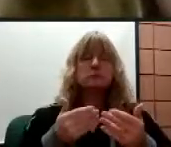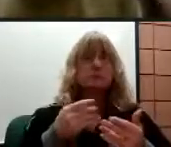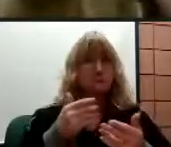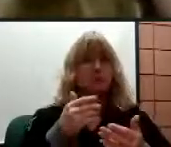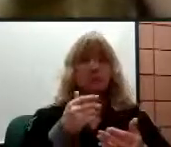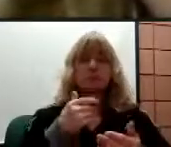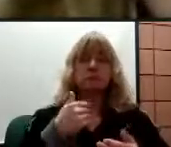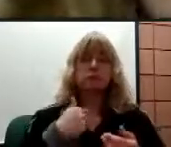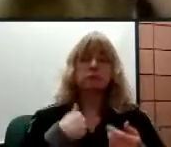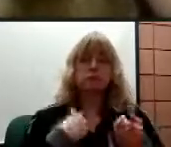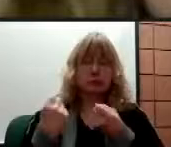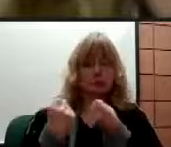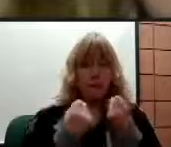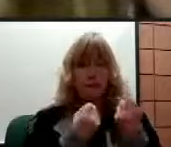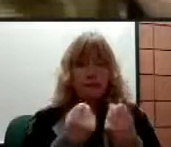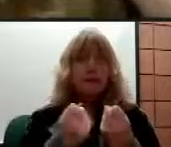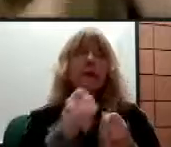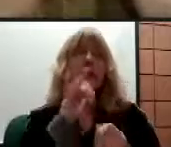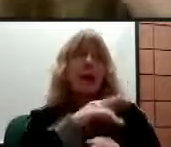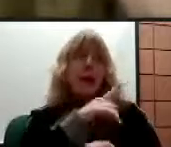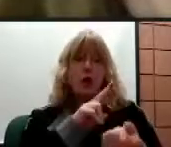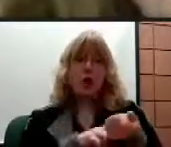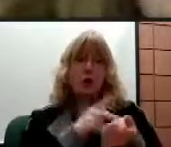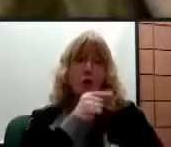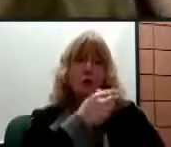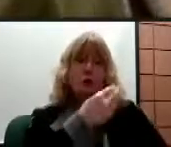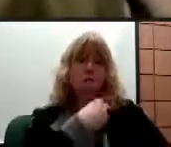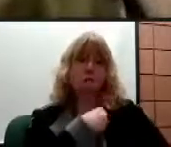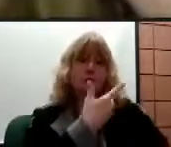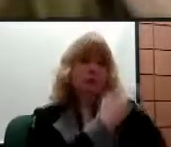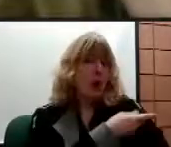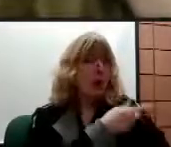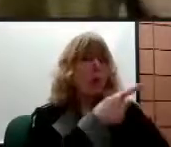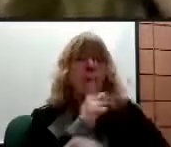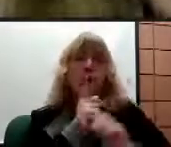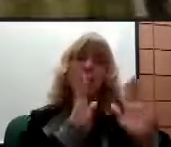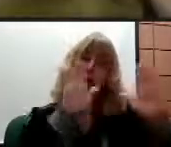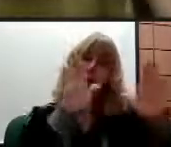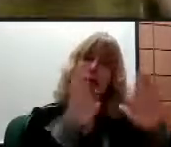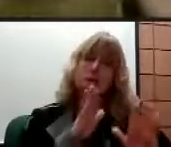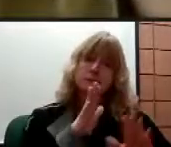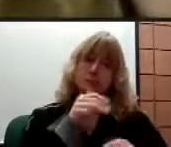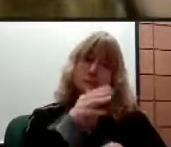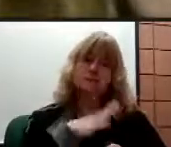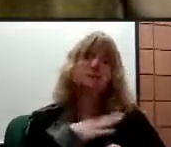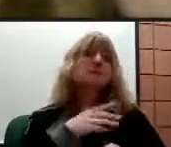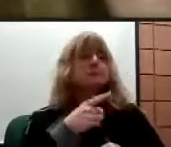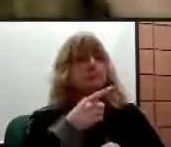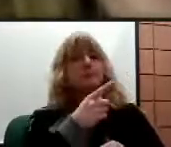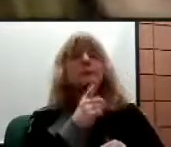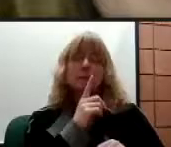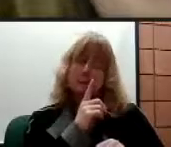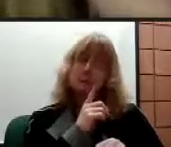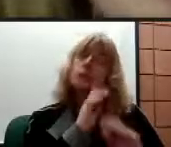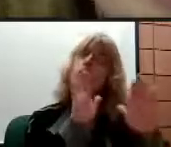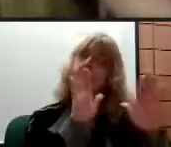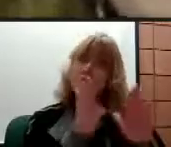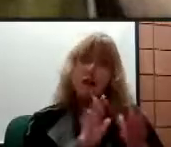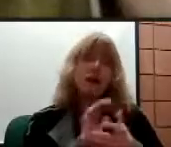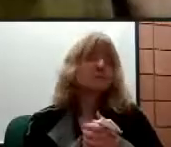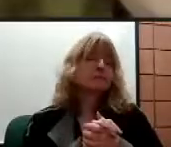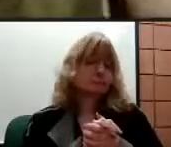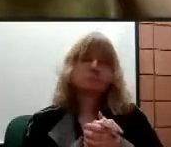the nurse that vaccinated me was amazing, and she was just so wonderful,